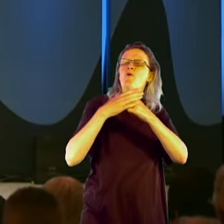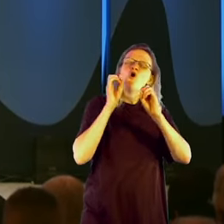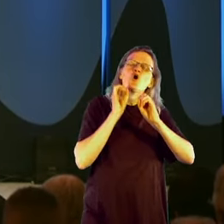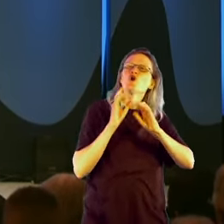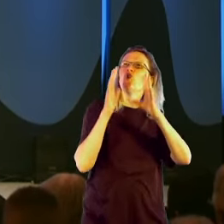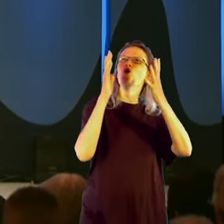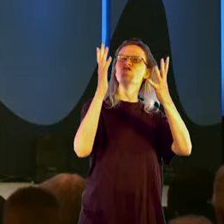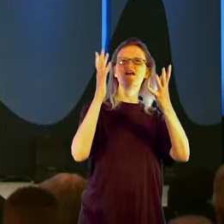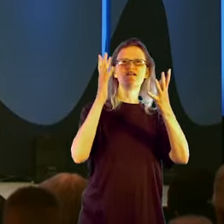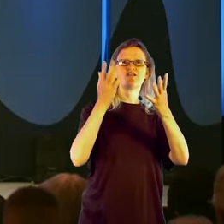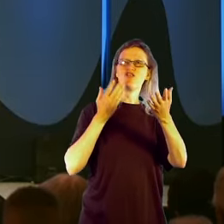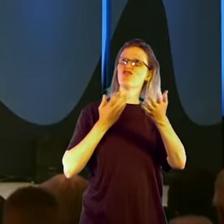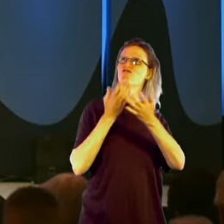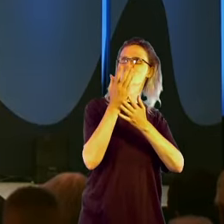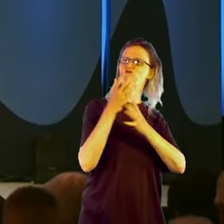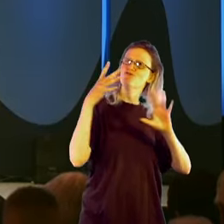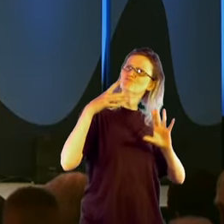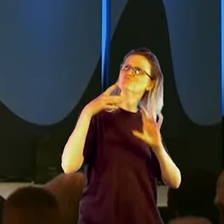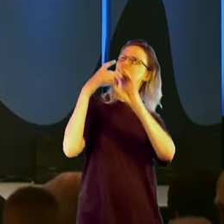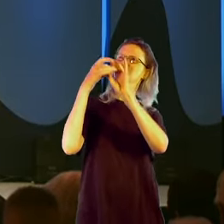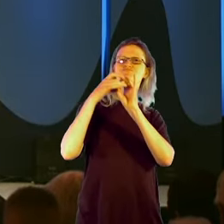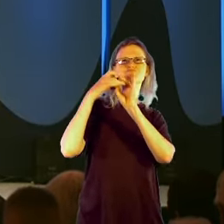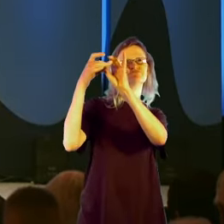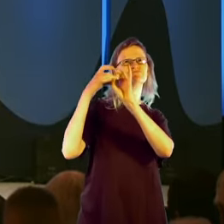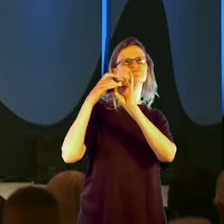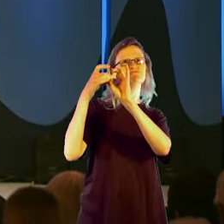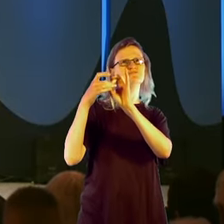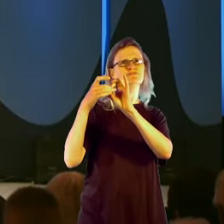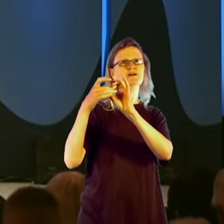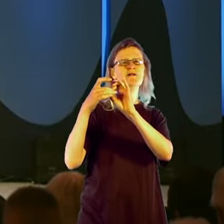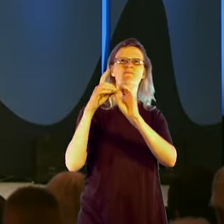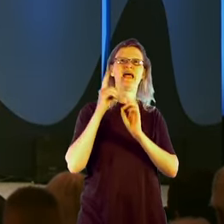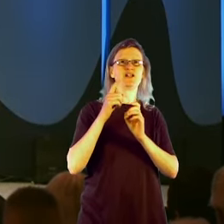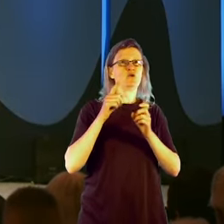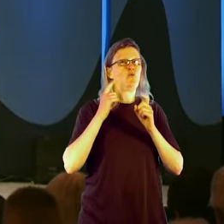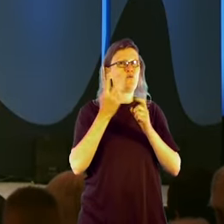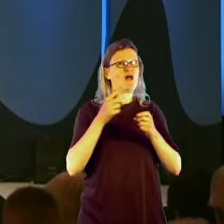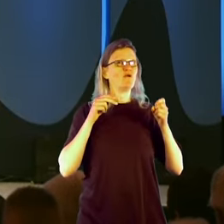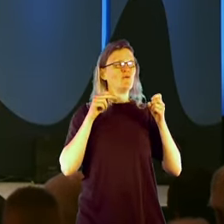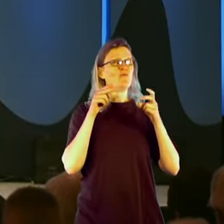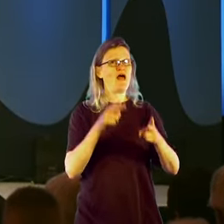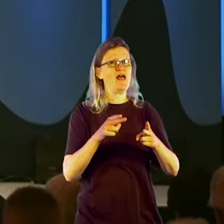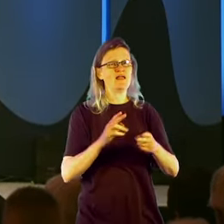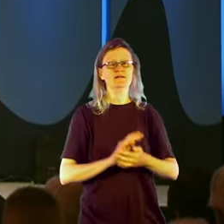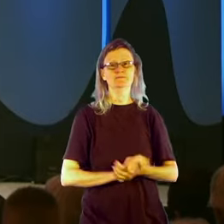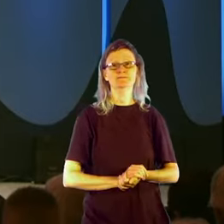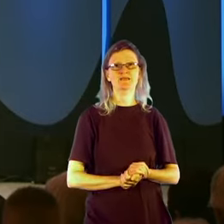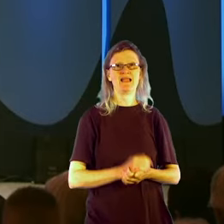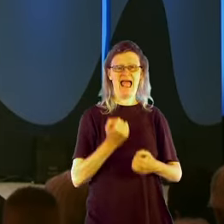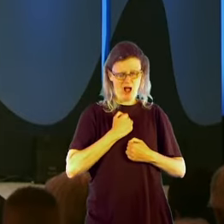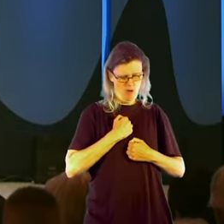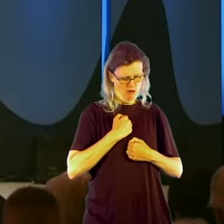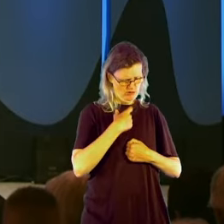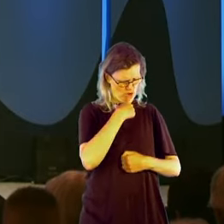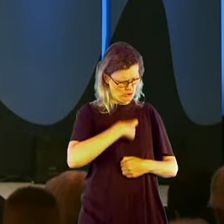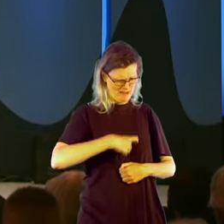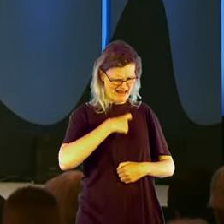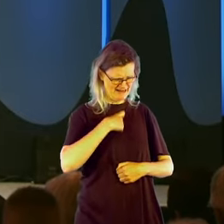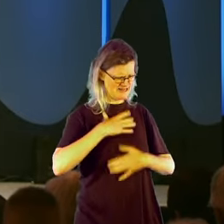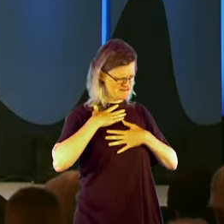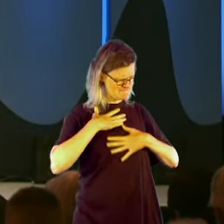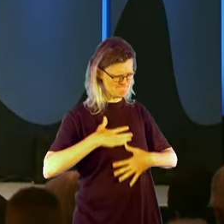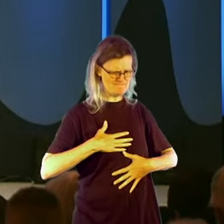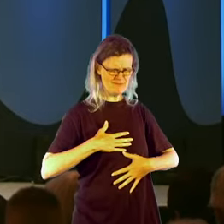in our redeemed existence. That is one way, perhaps the most important way, in which our broken humanity